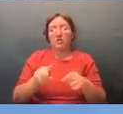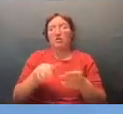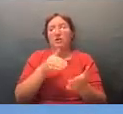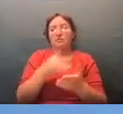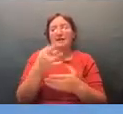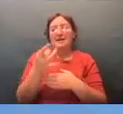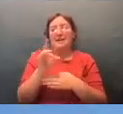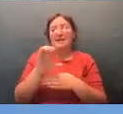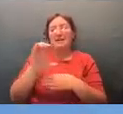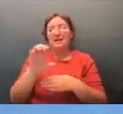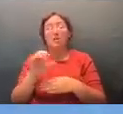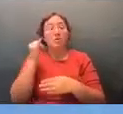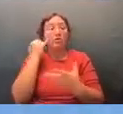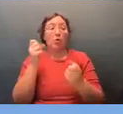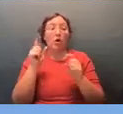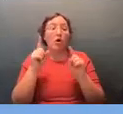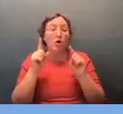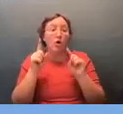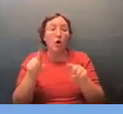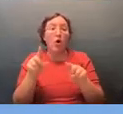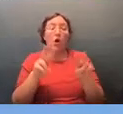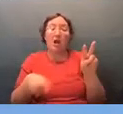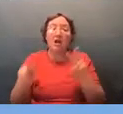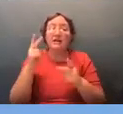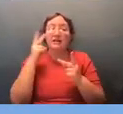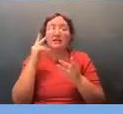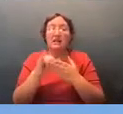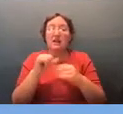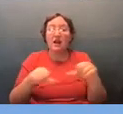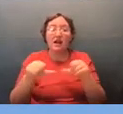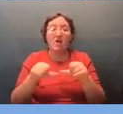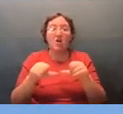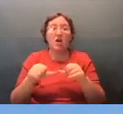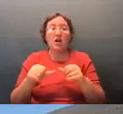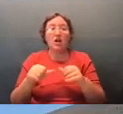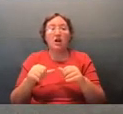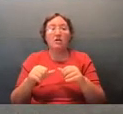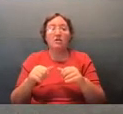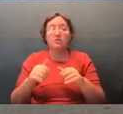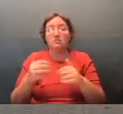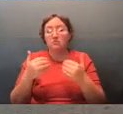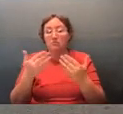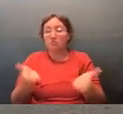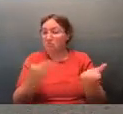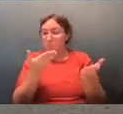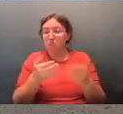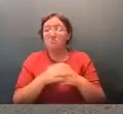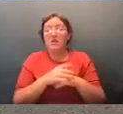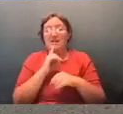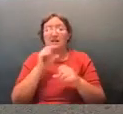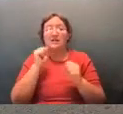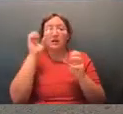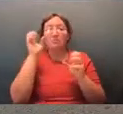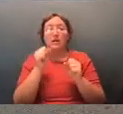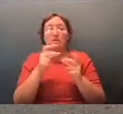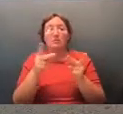if you want to be able to go out and check out Bodie and see what it has there, it is an amazing place